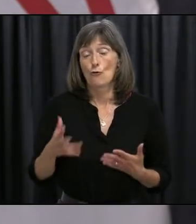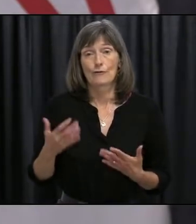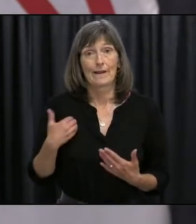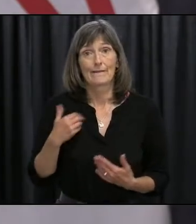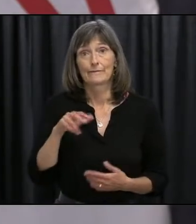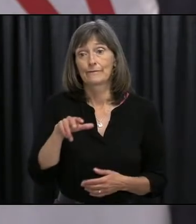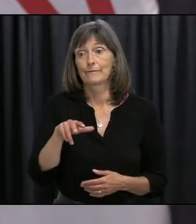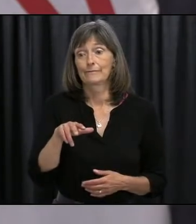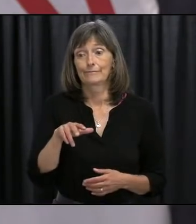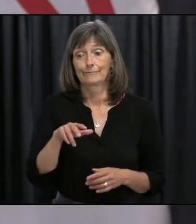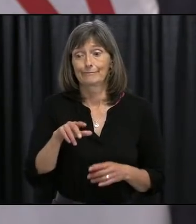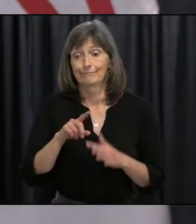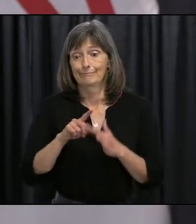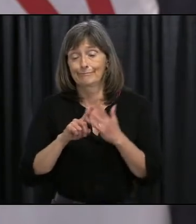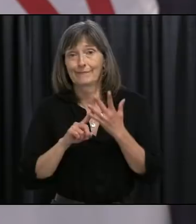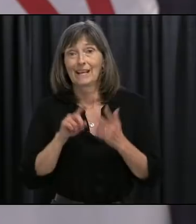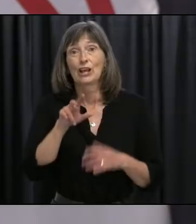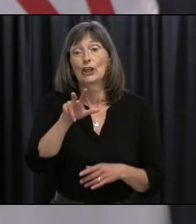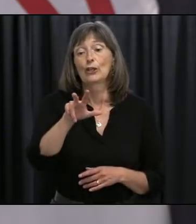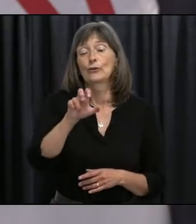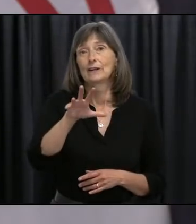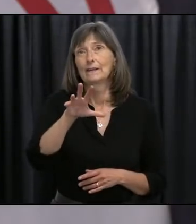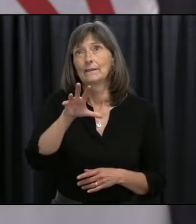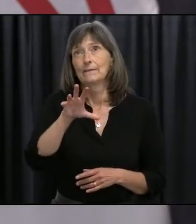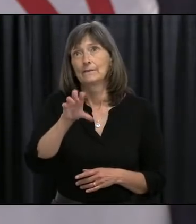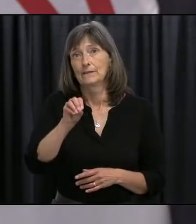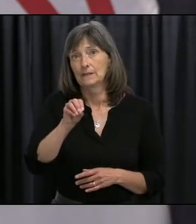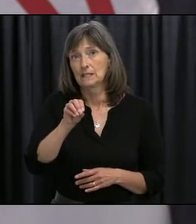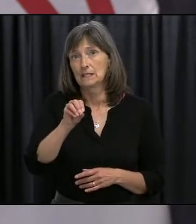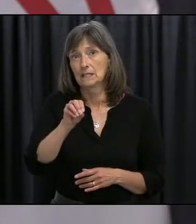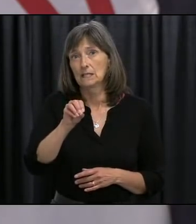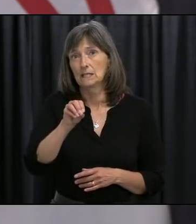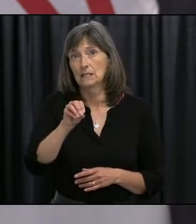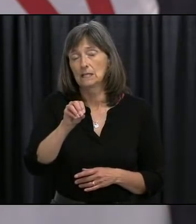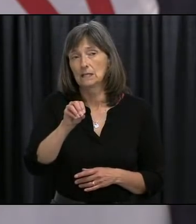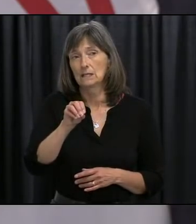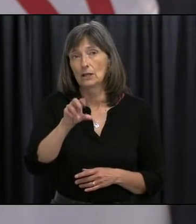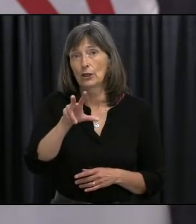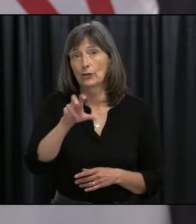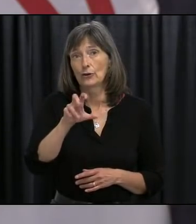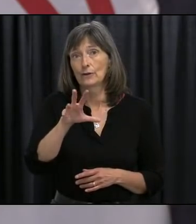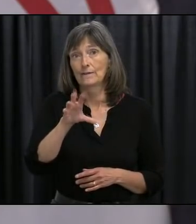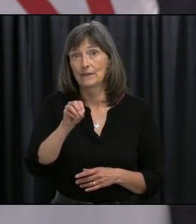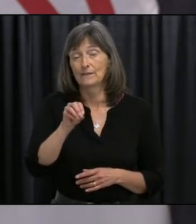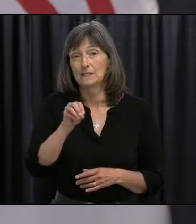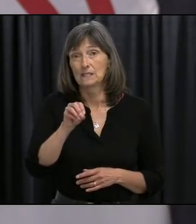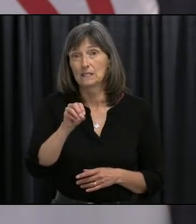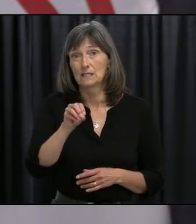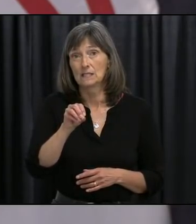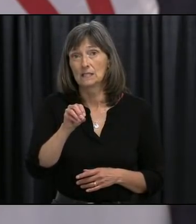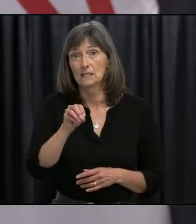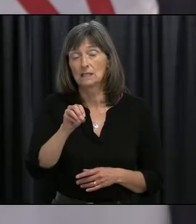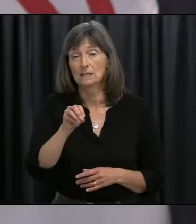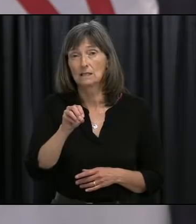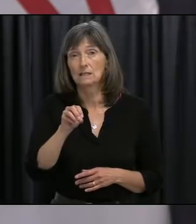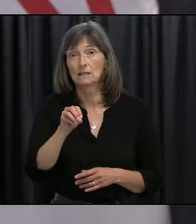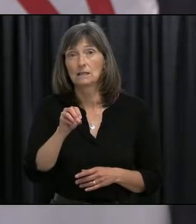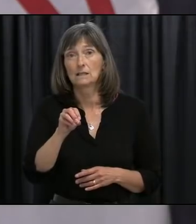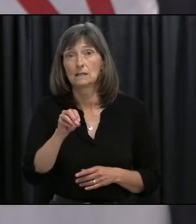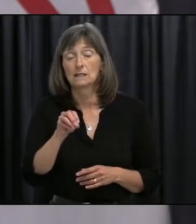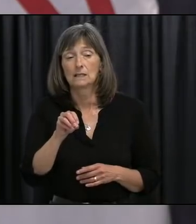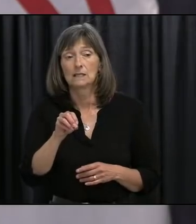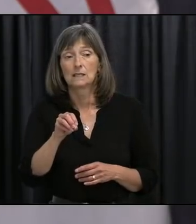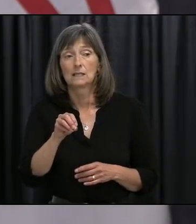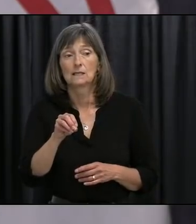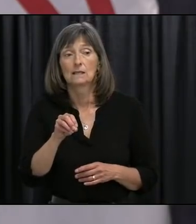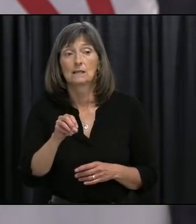350,000 resources to the school, or 350 individuals of resources to the school, to the education system. This